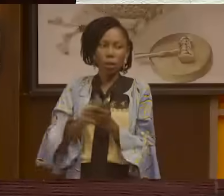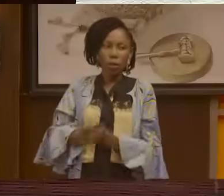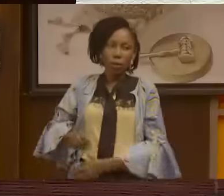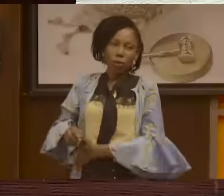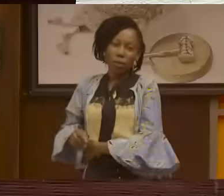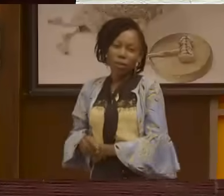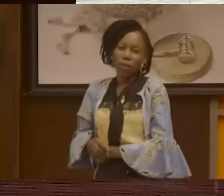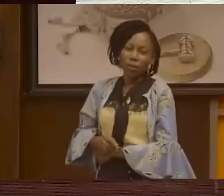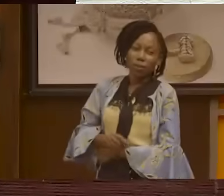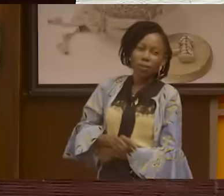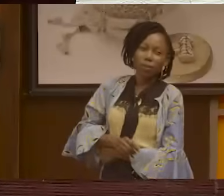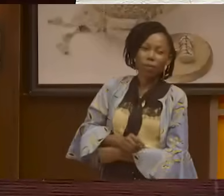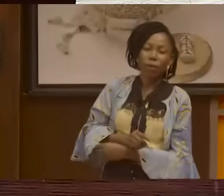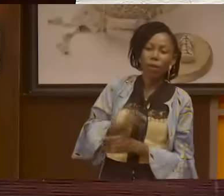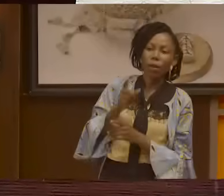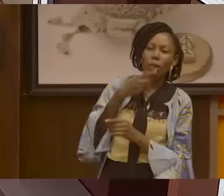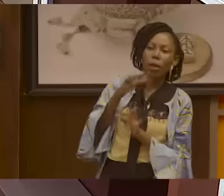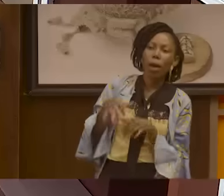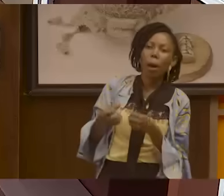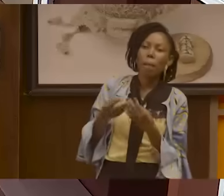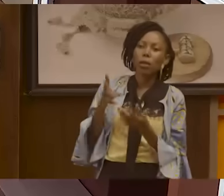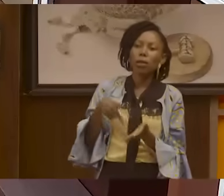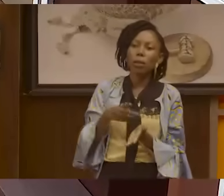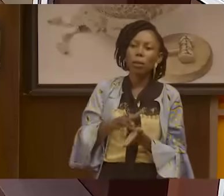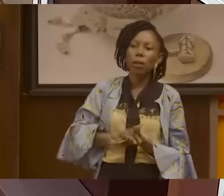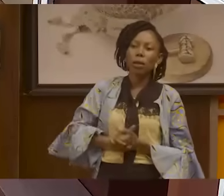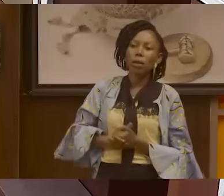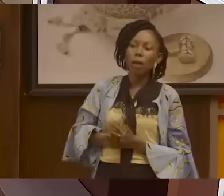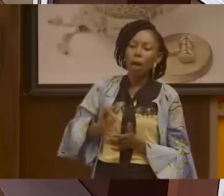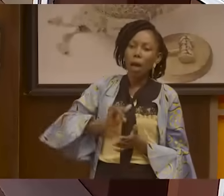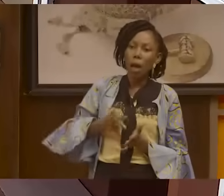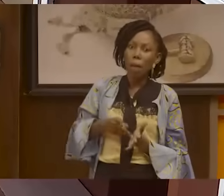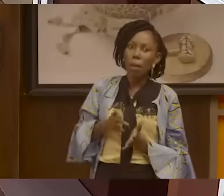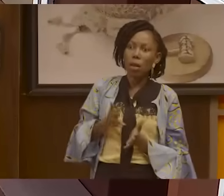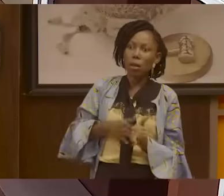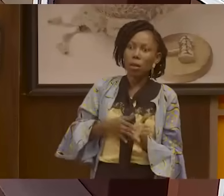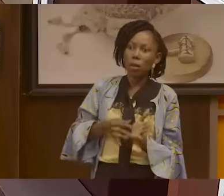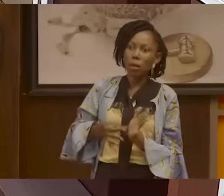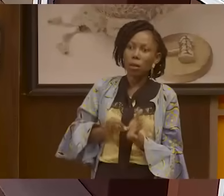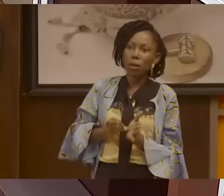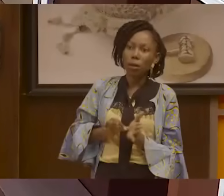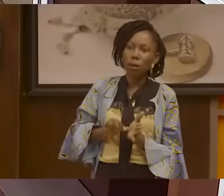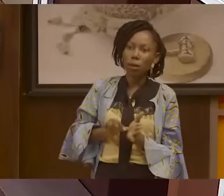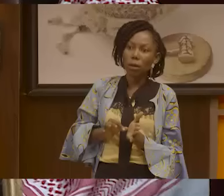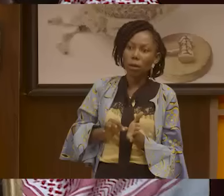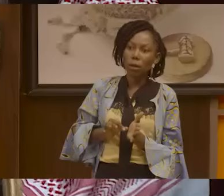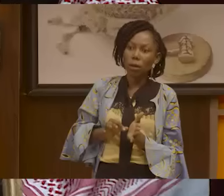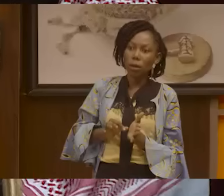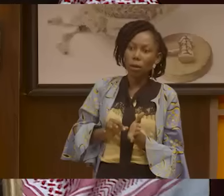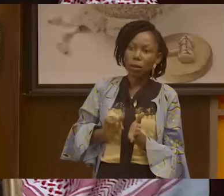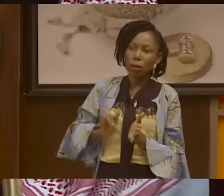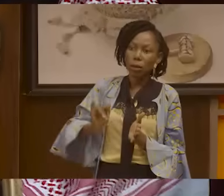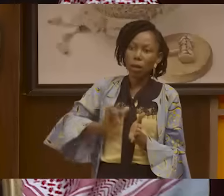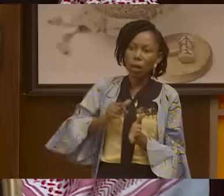That's all. How much do you pay for the school fees? School fee, I pay... Okay, sorry, ma. Let me include this man. I